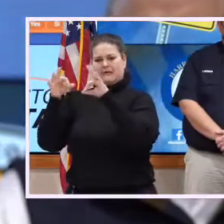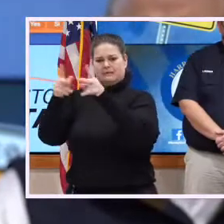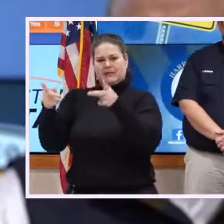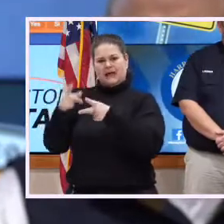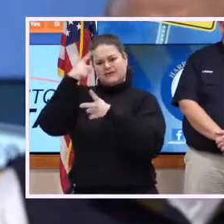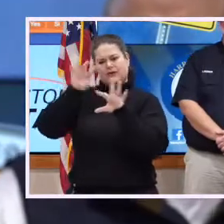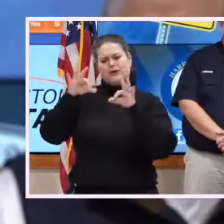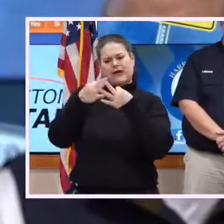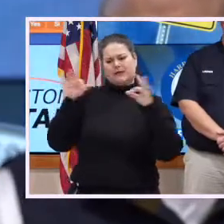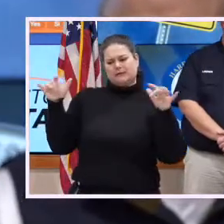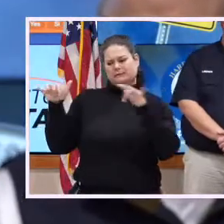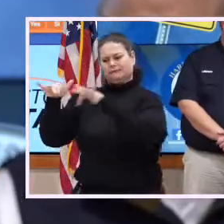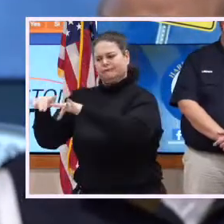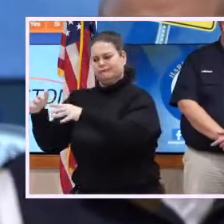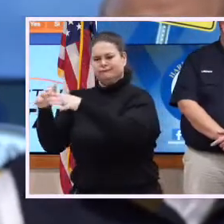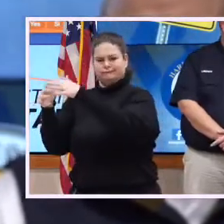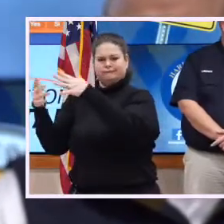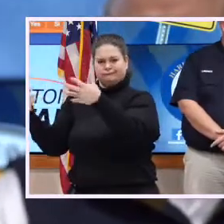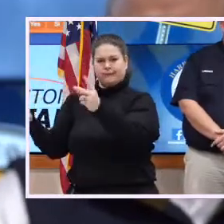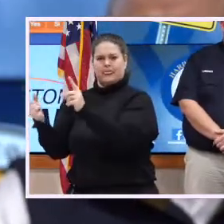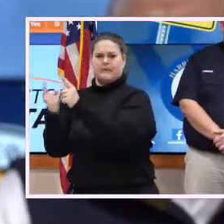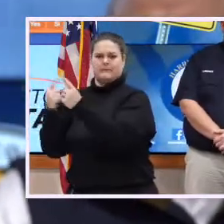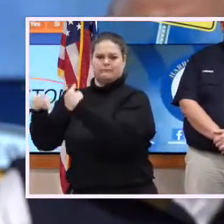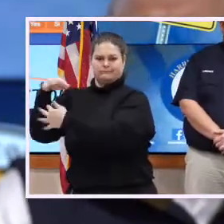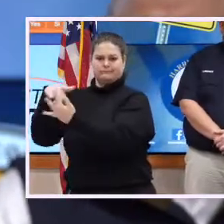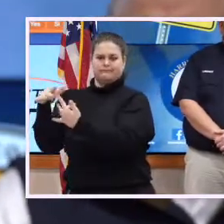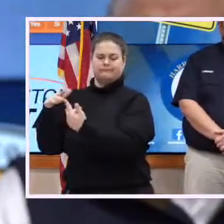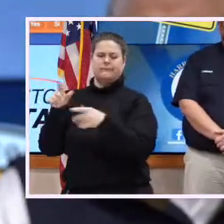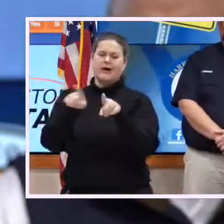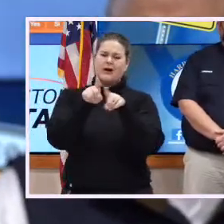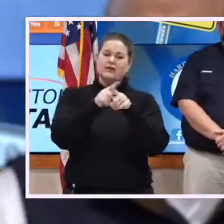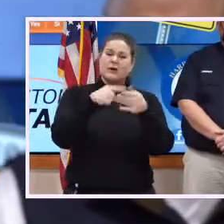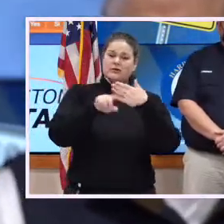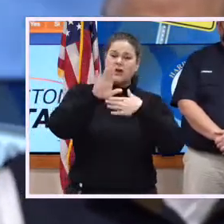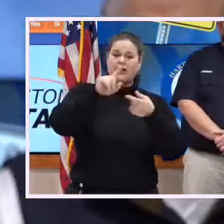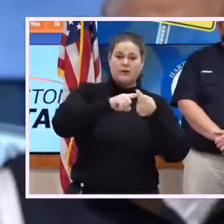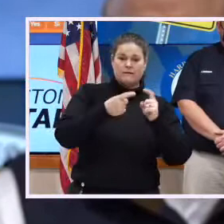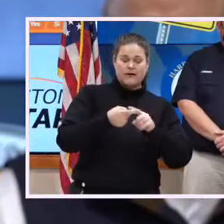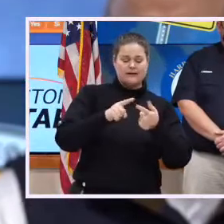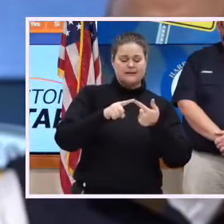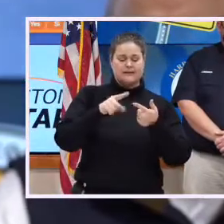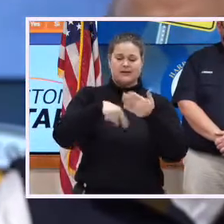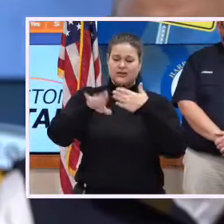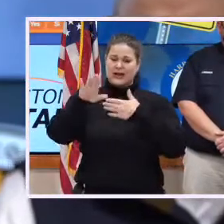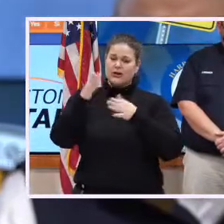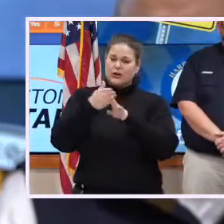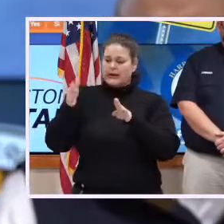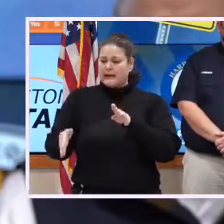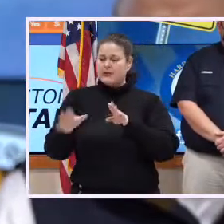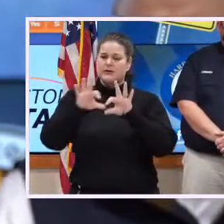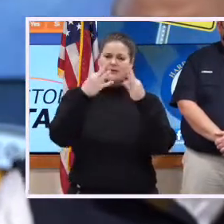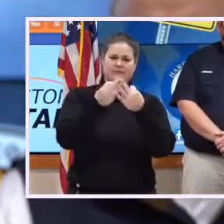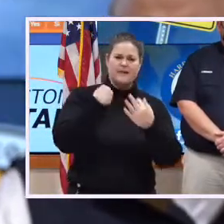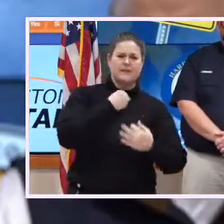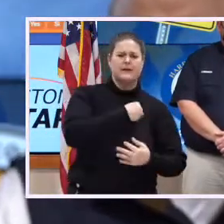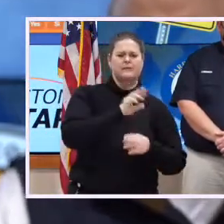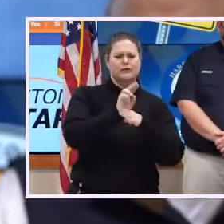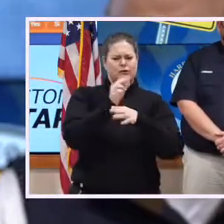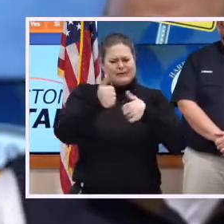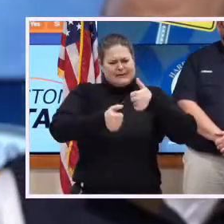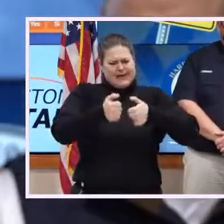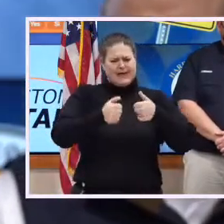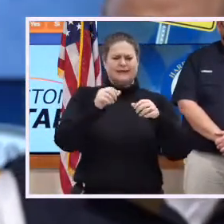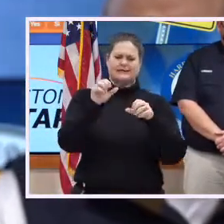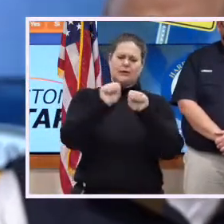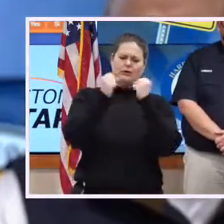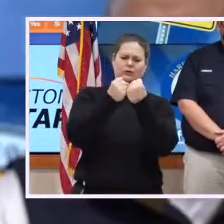right now is, please check on your friends, family, neighbors, use text, social media. Let's get the word out. Let's save each other from this